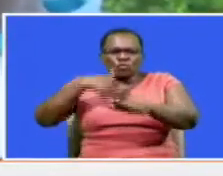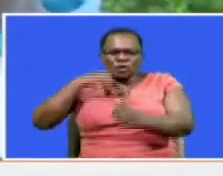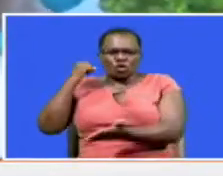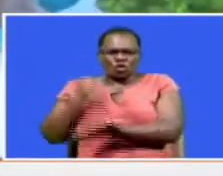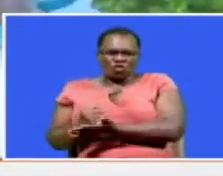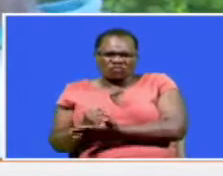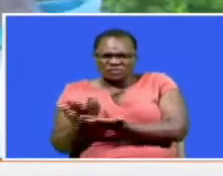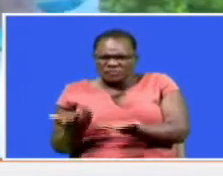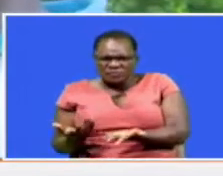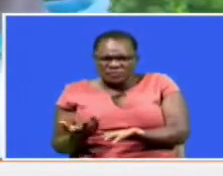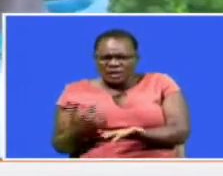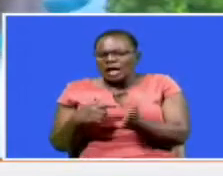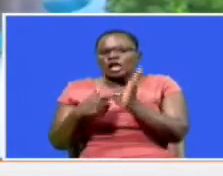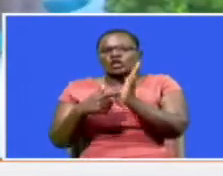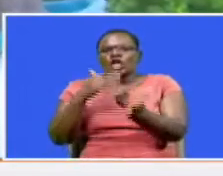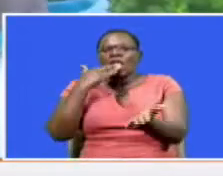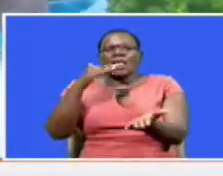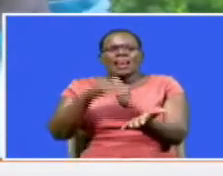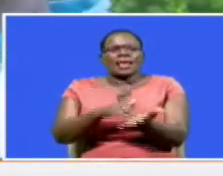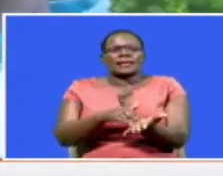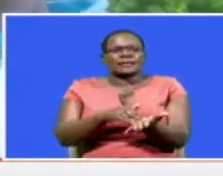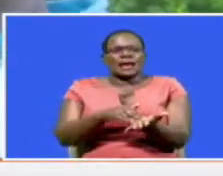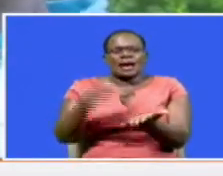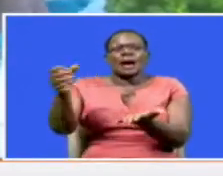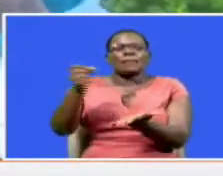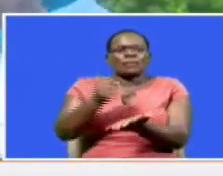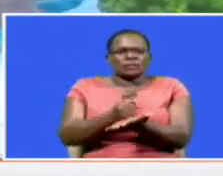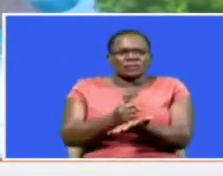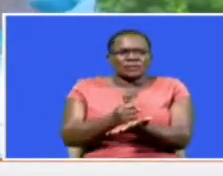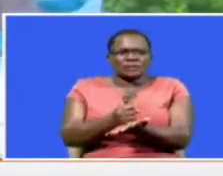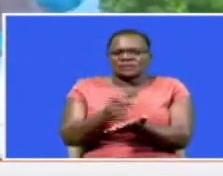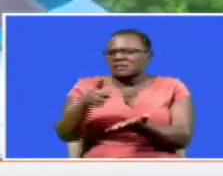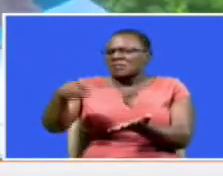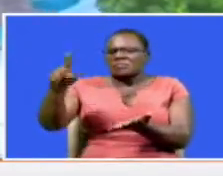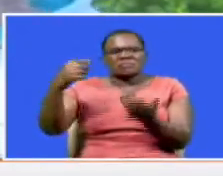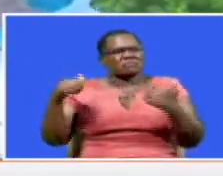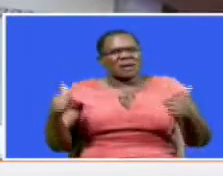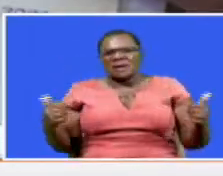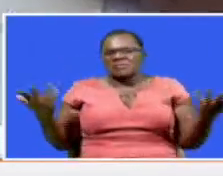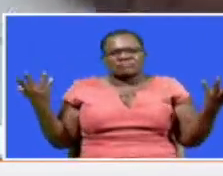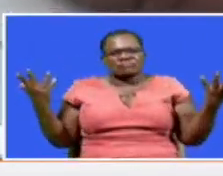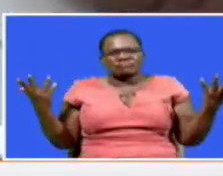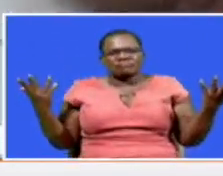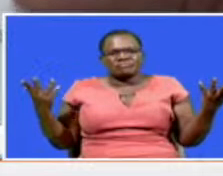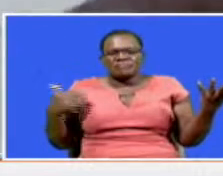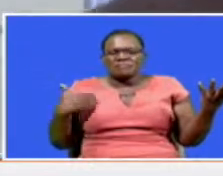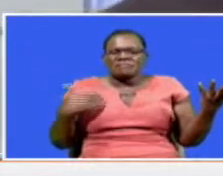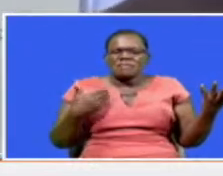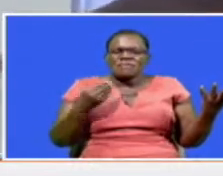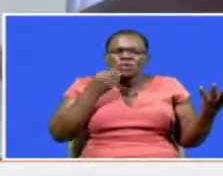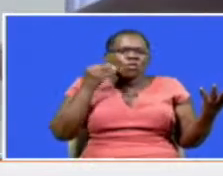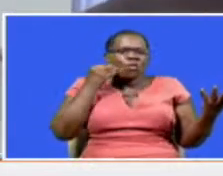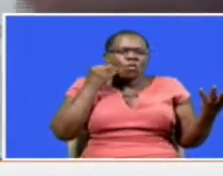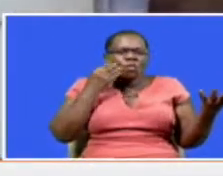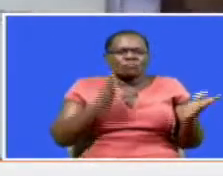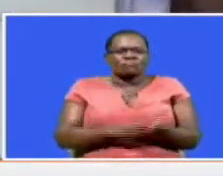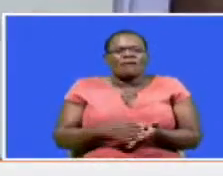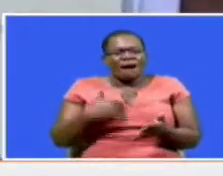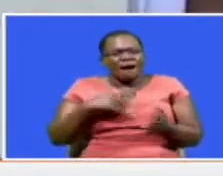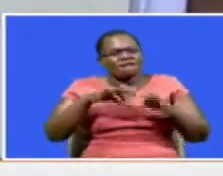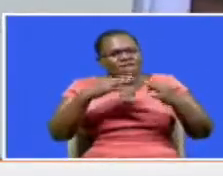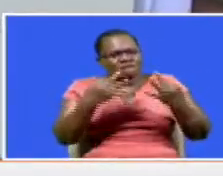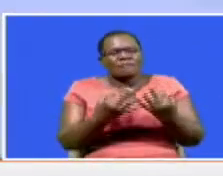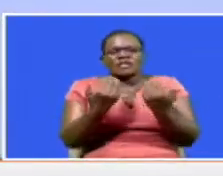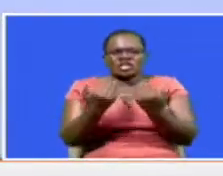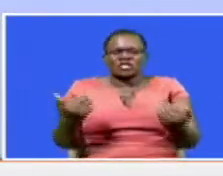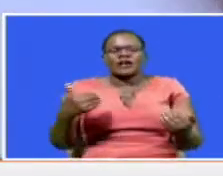DC, and nikapewa barua kwamba your appointment was not approved. Just like that. Alafu niko nyumbani nakaa nyumbani tu. Huko na familia